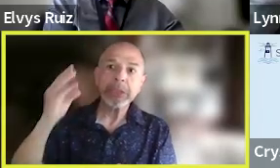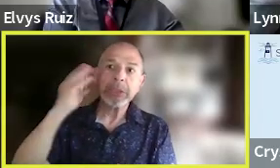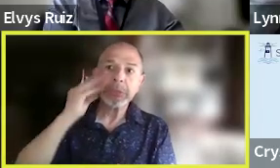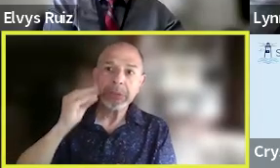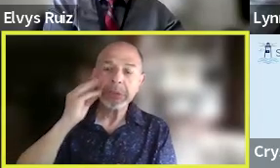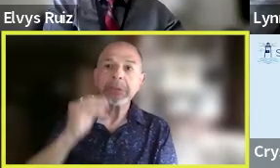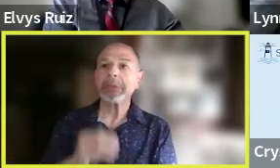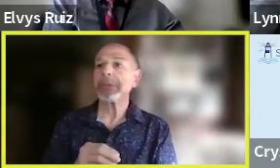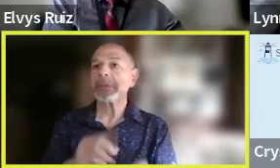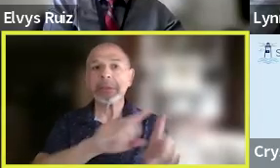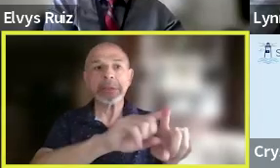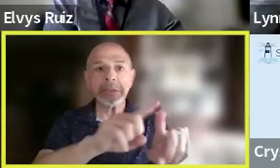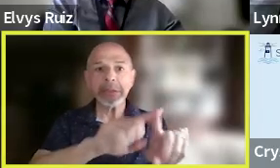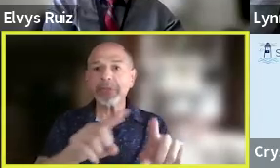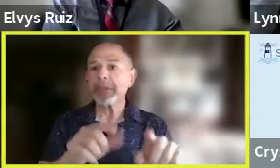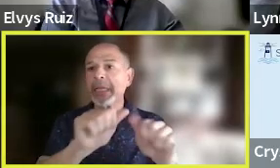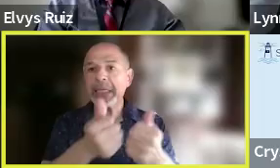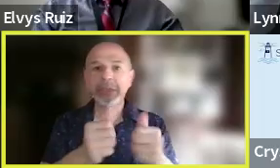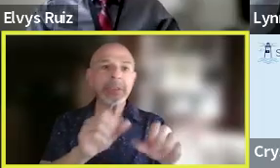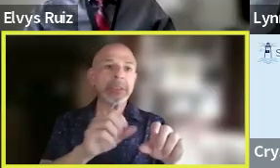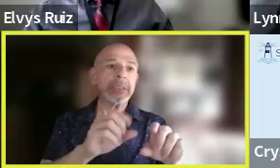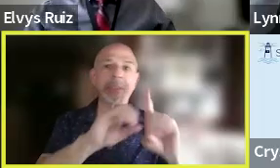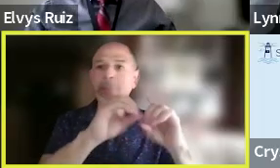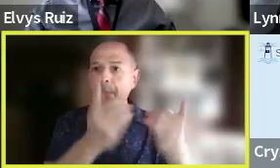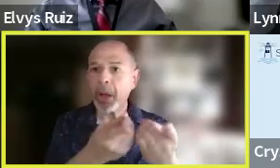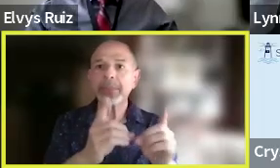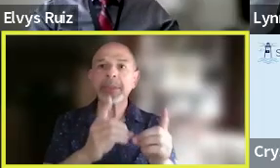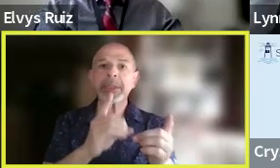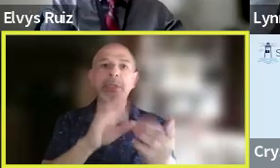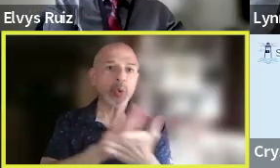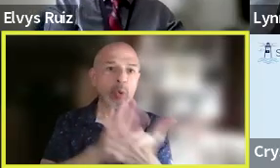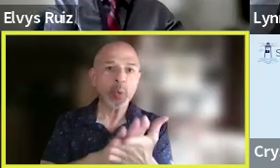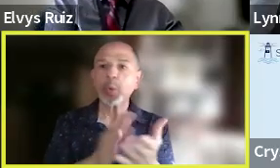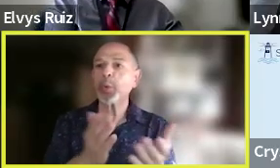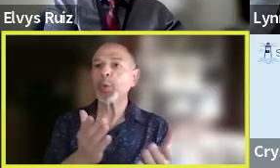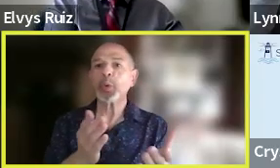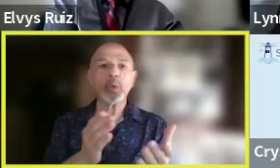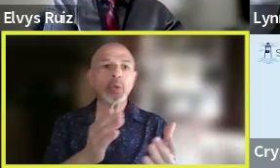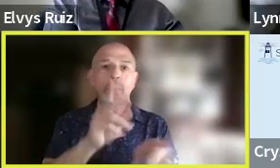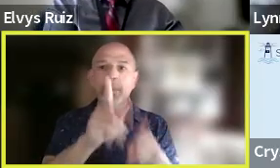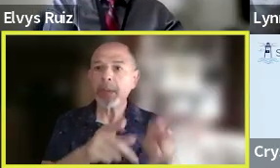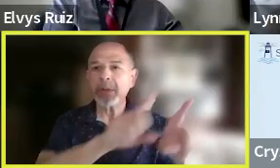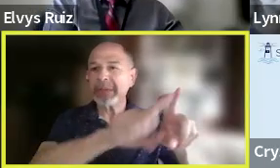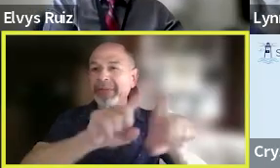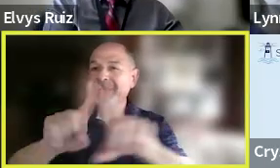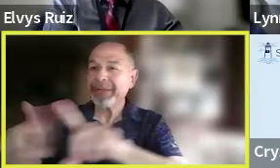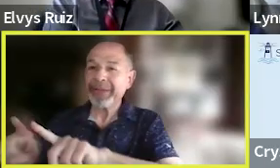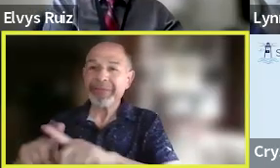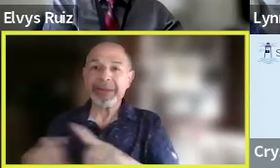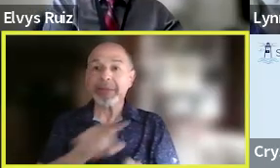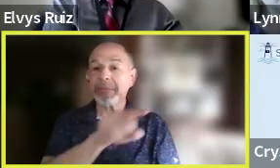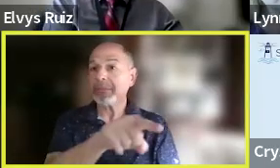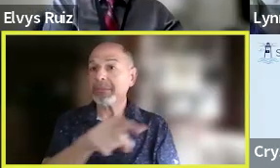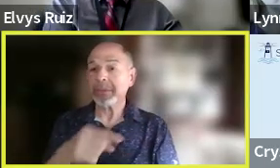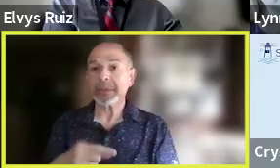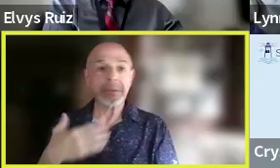staff to the school districts that she works with, and most especially the